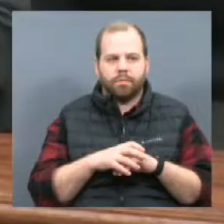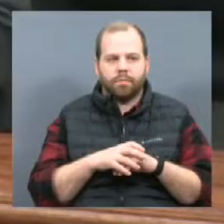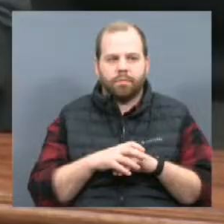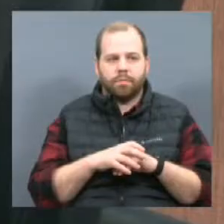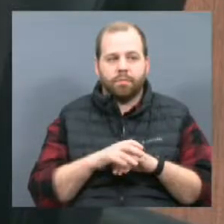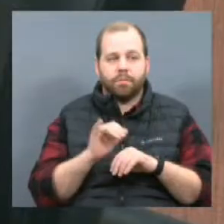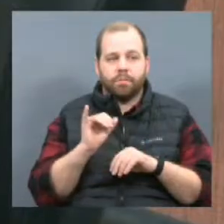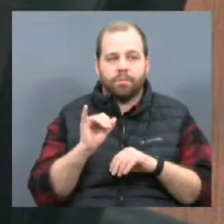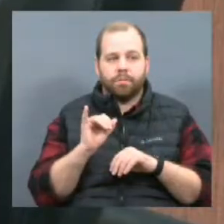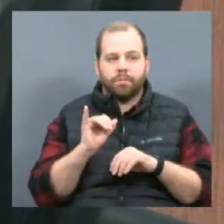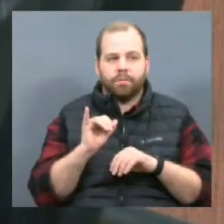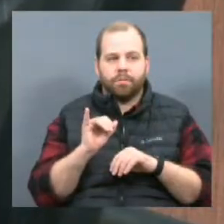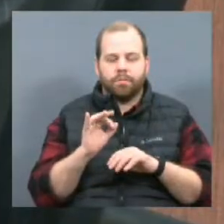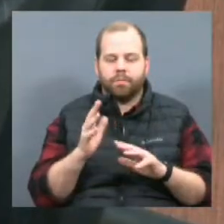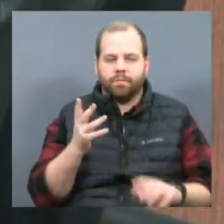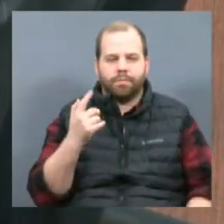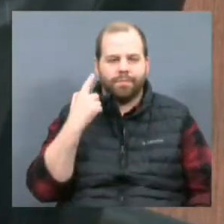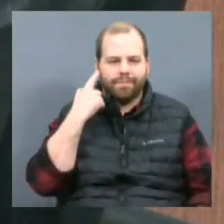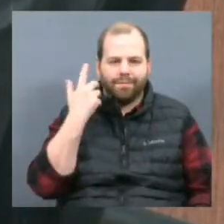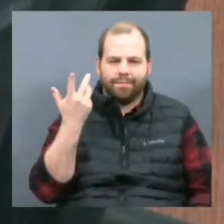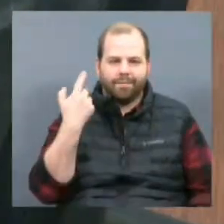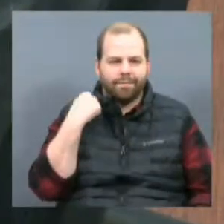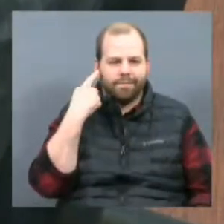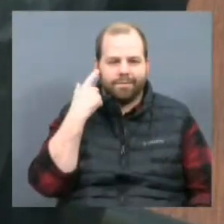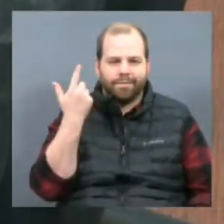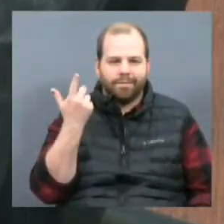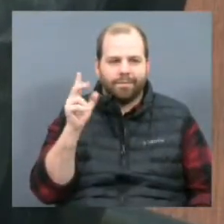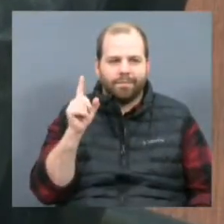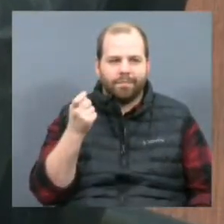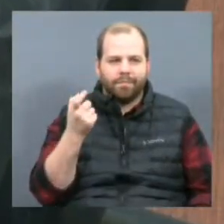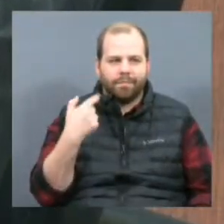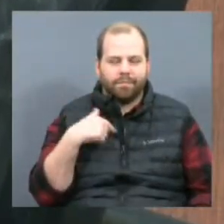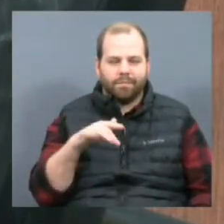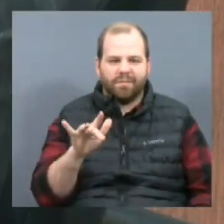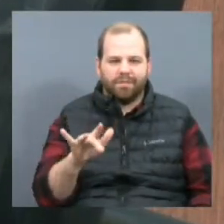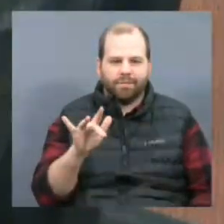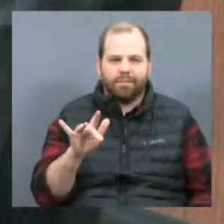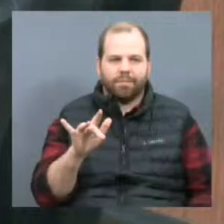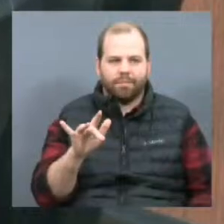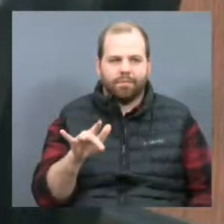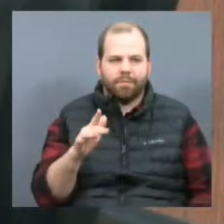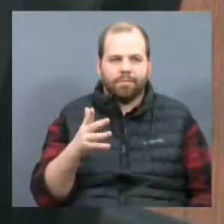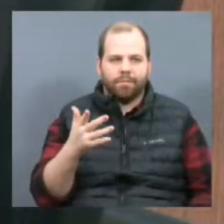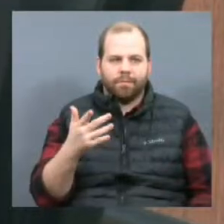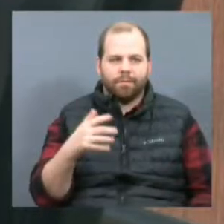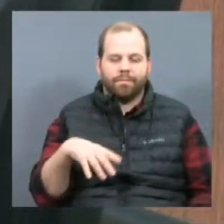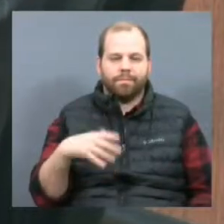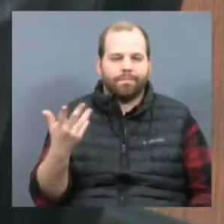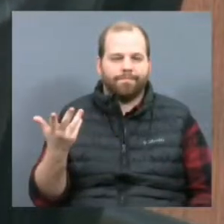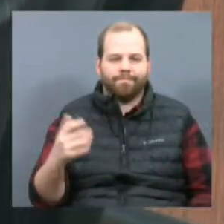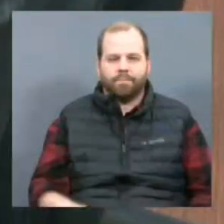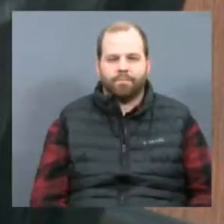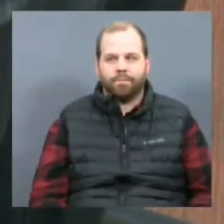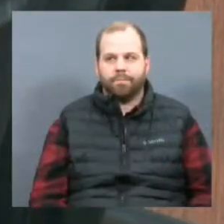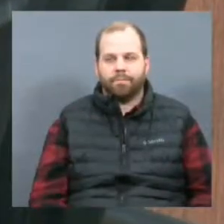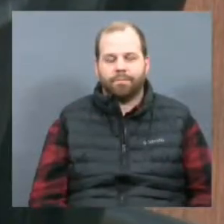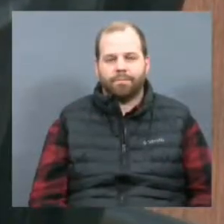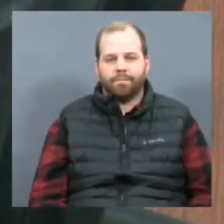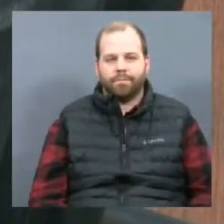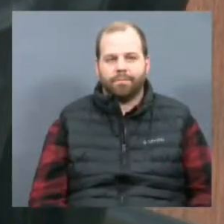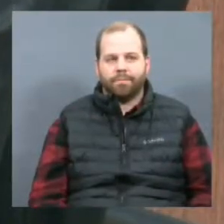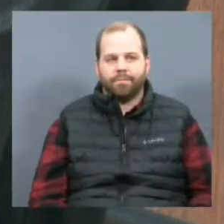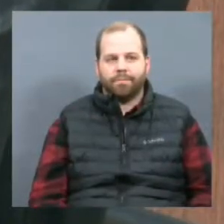didn't provide proper notice, and if this thing is, if we didn't provide